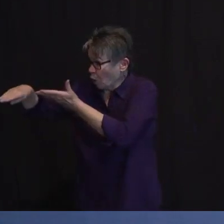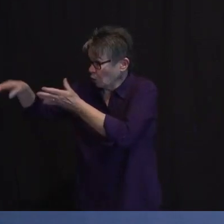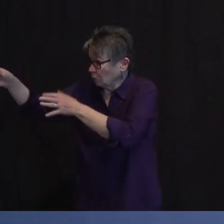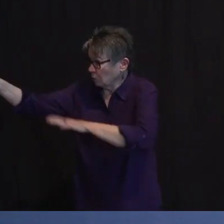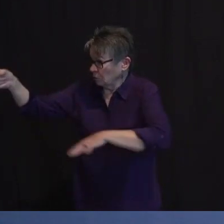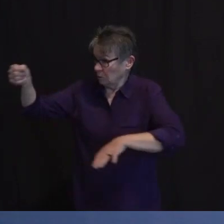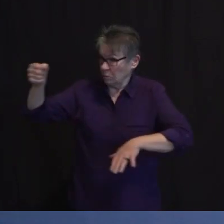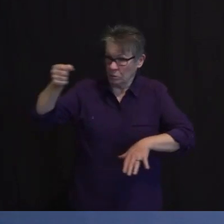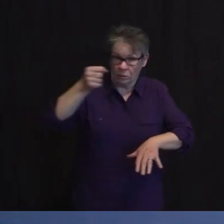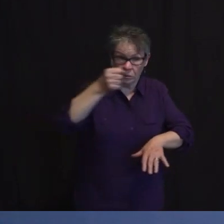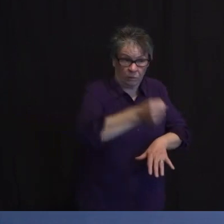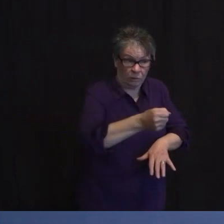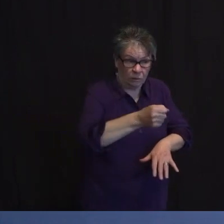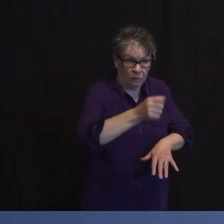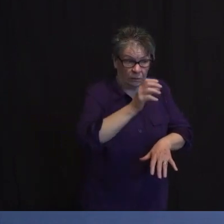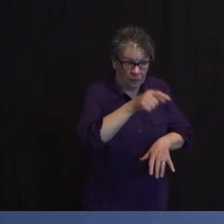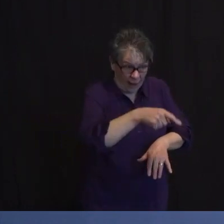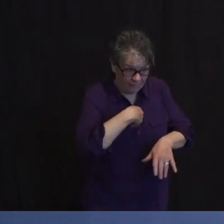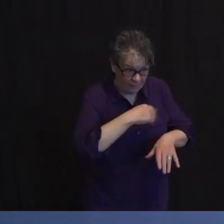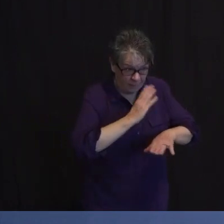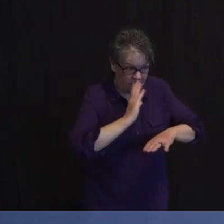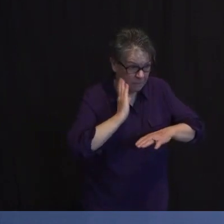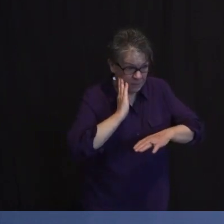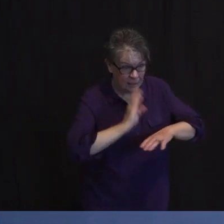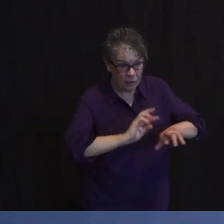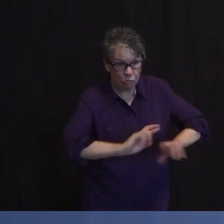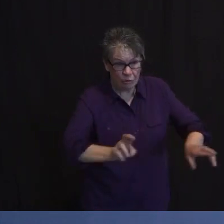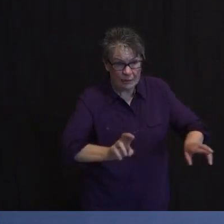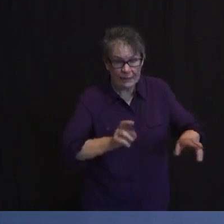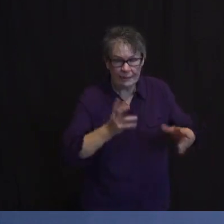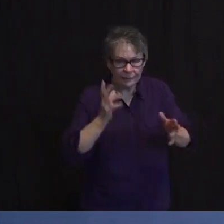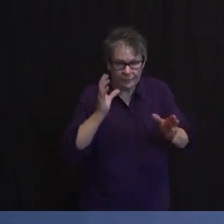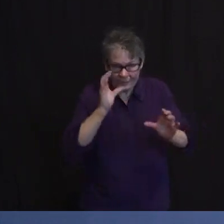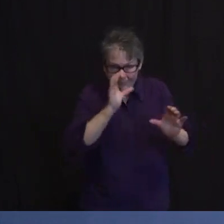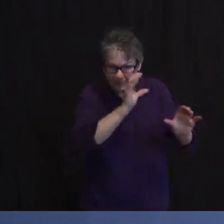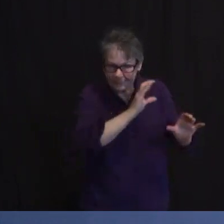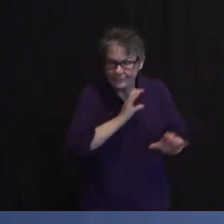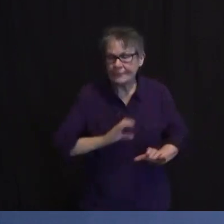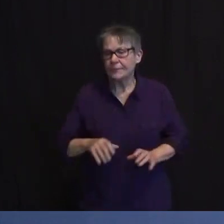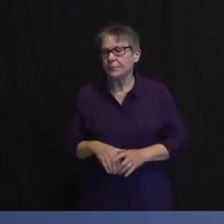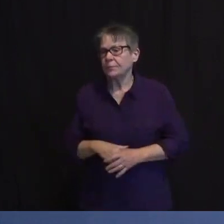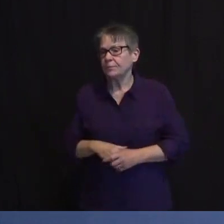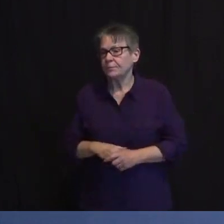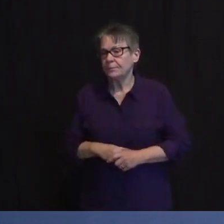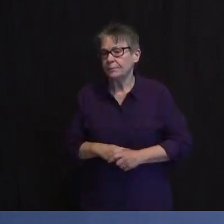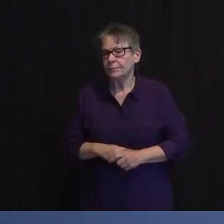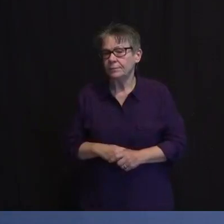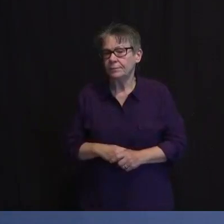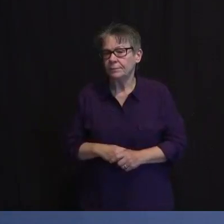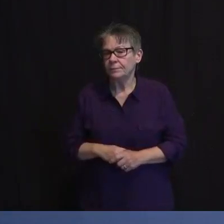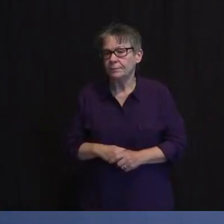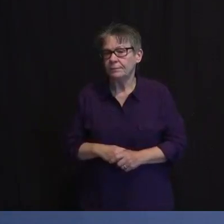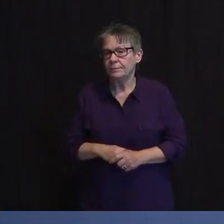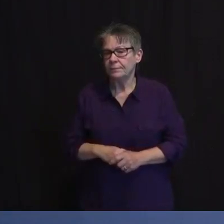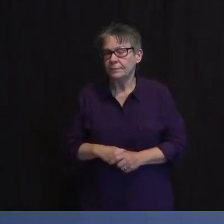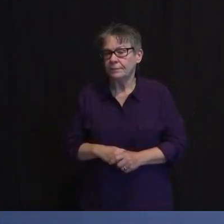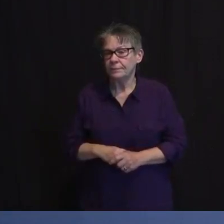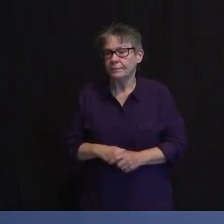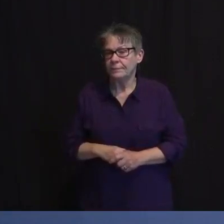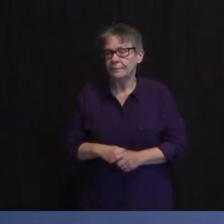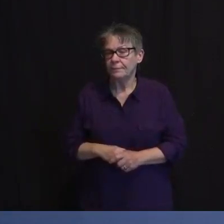take care of their residents appropriately. Let me get the veteran. Yep, I'll get the veterans here. Oh, do you have it?